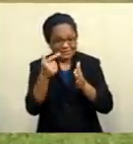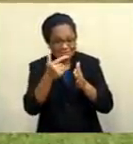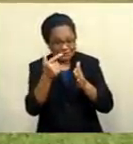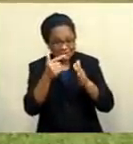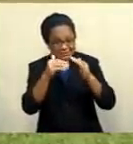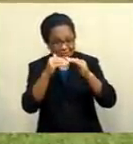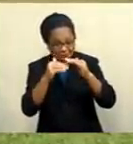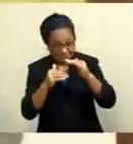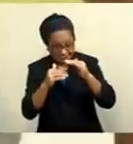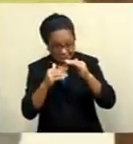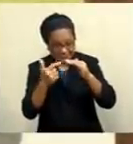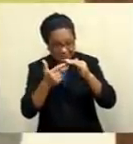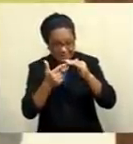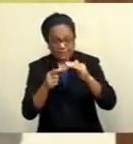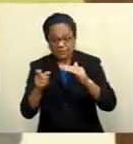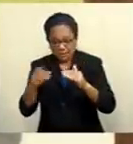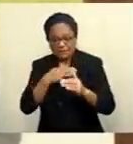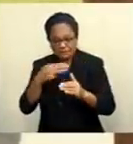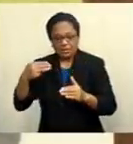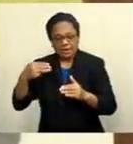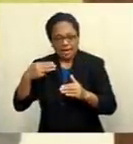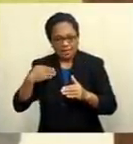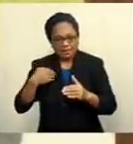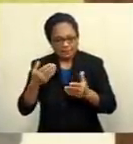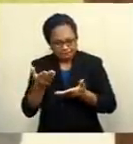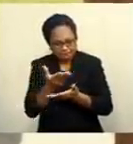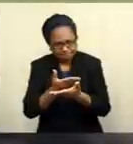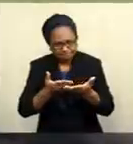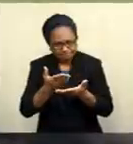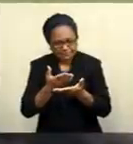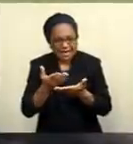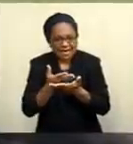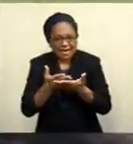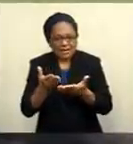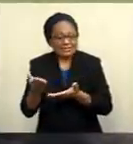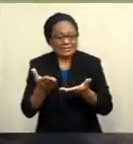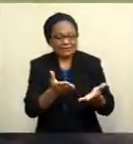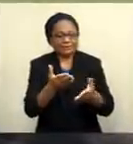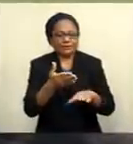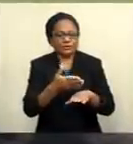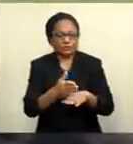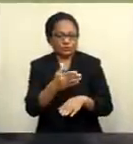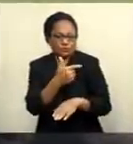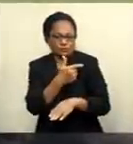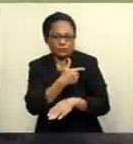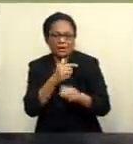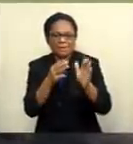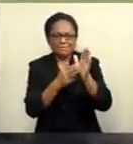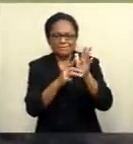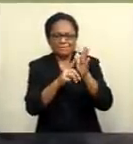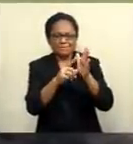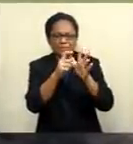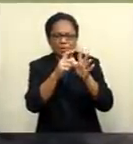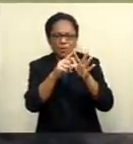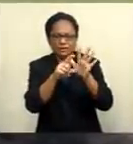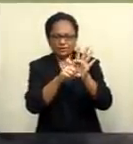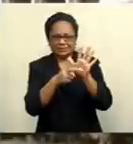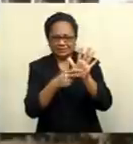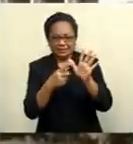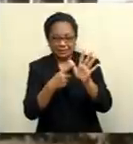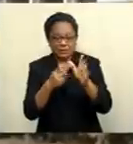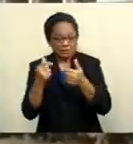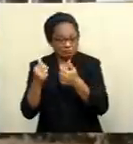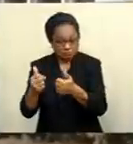Ministry is working on a vaccination plan with Moderna vaccine, and an announcement will be made as soon as the logistics are worked